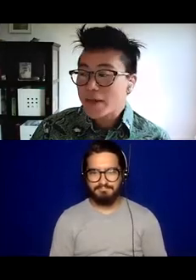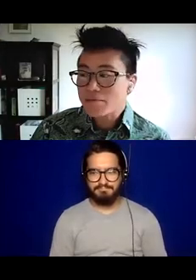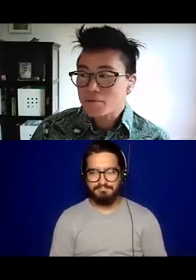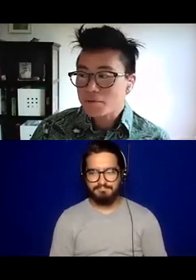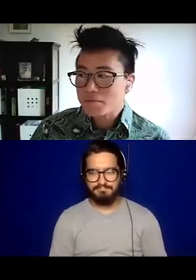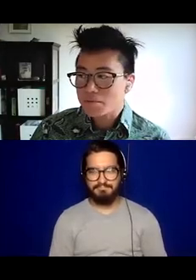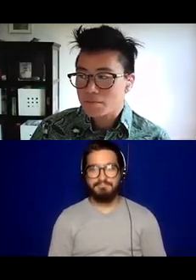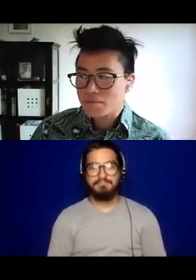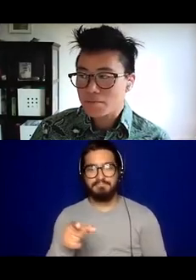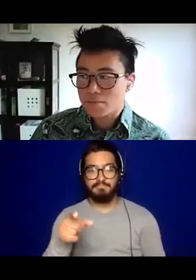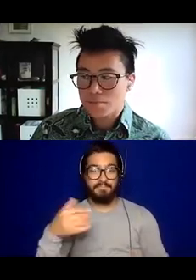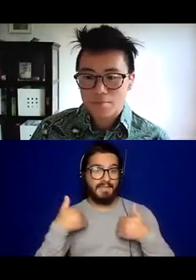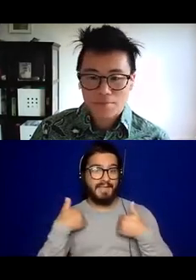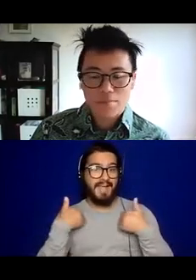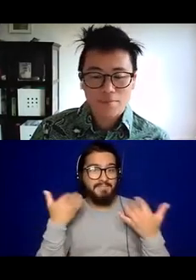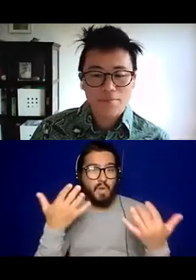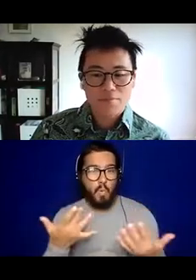Have a waiting room.